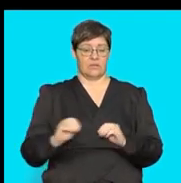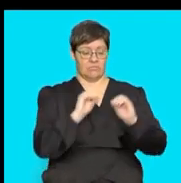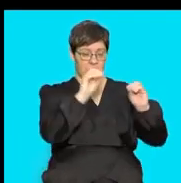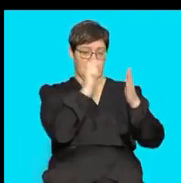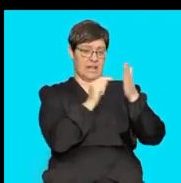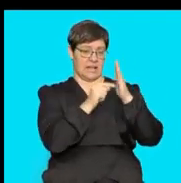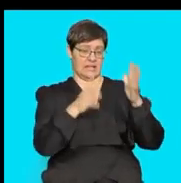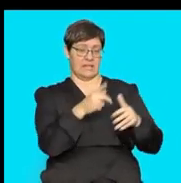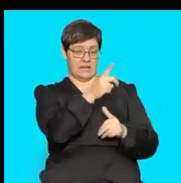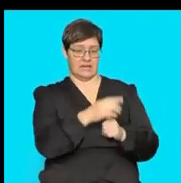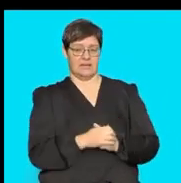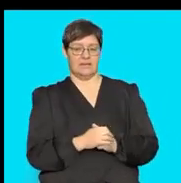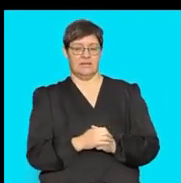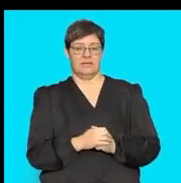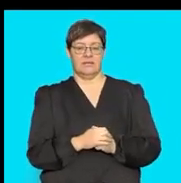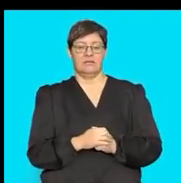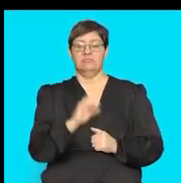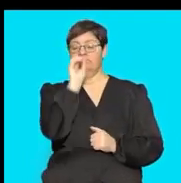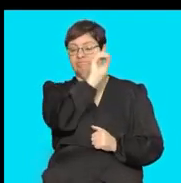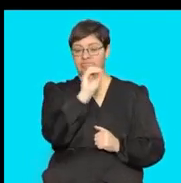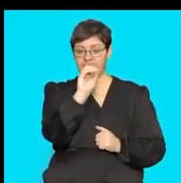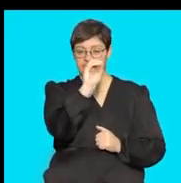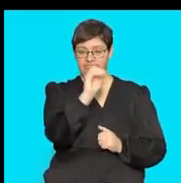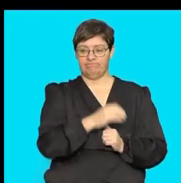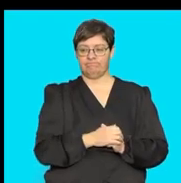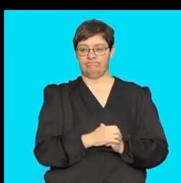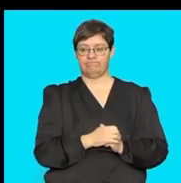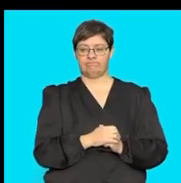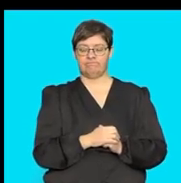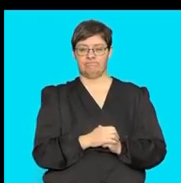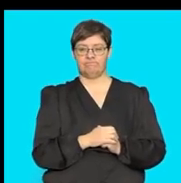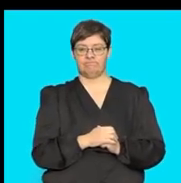We're going to put this into the calculator. And if you put this into the calculator,